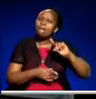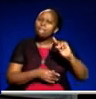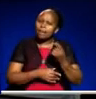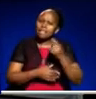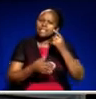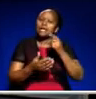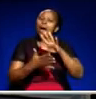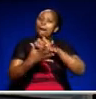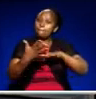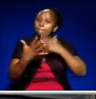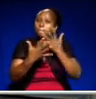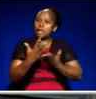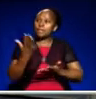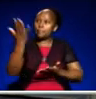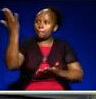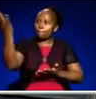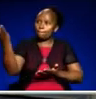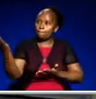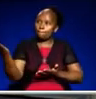pattern,